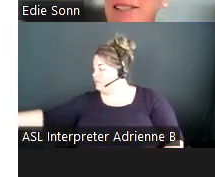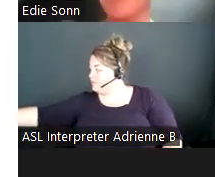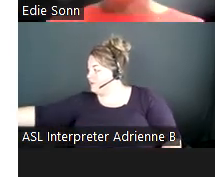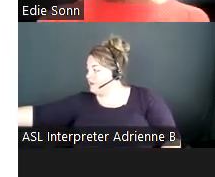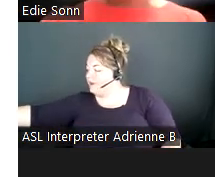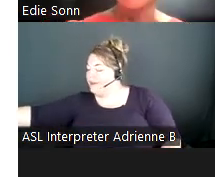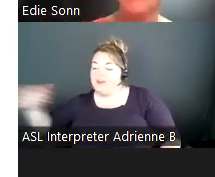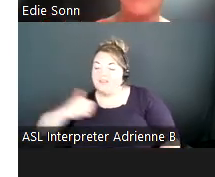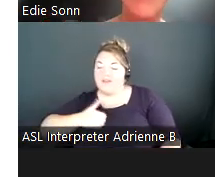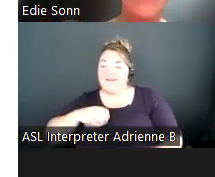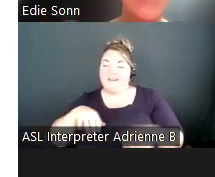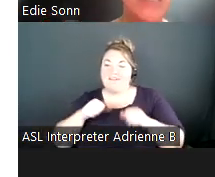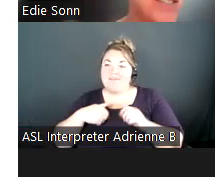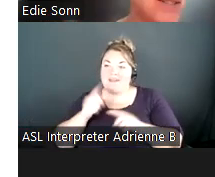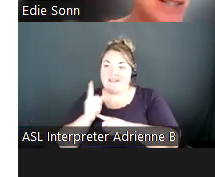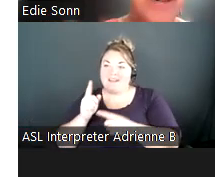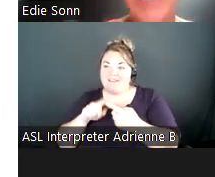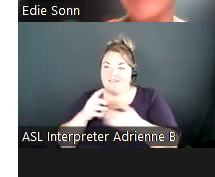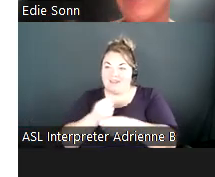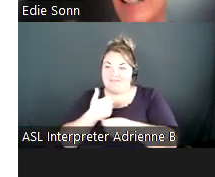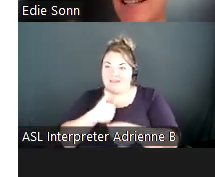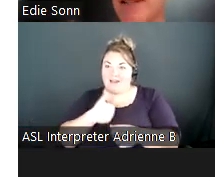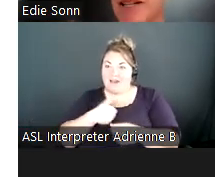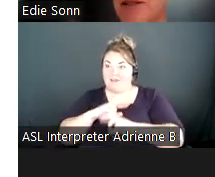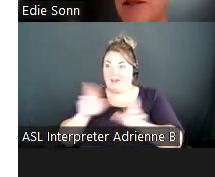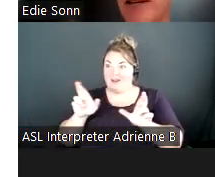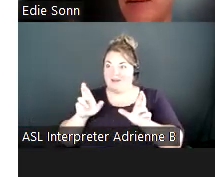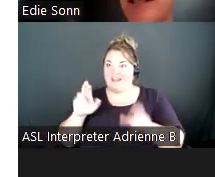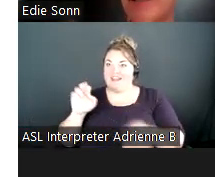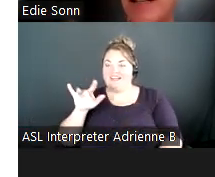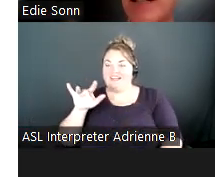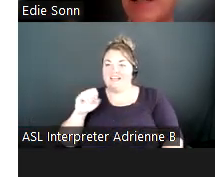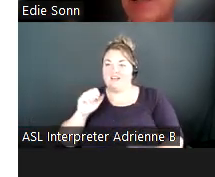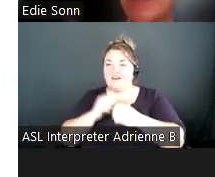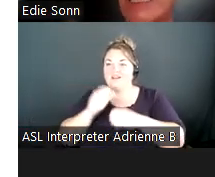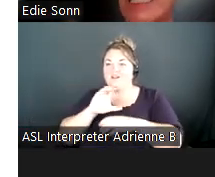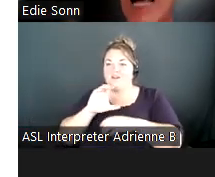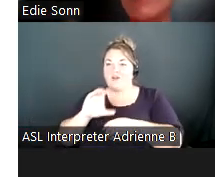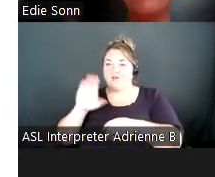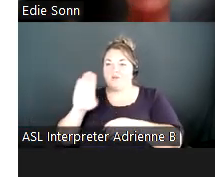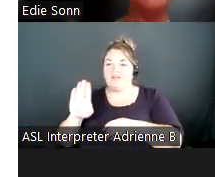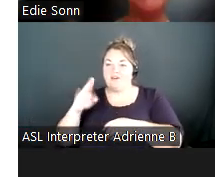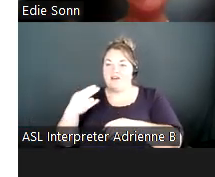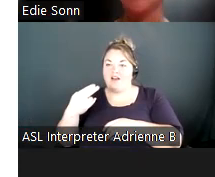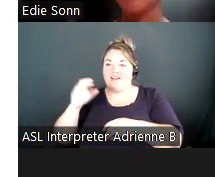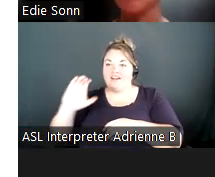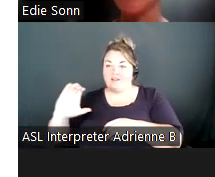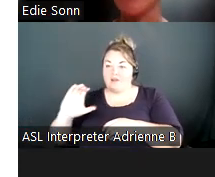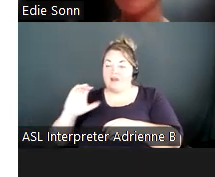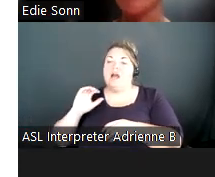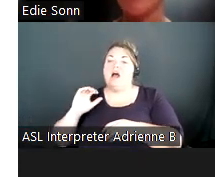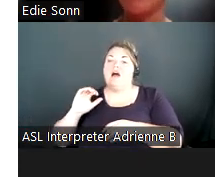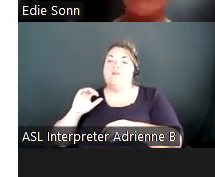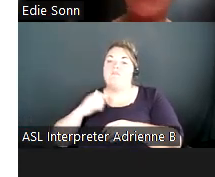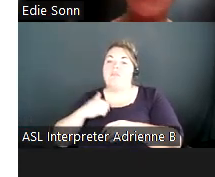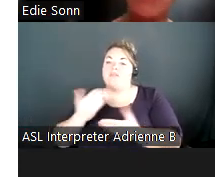Sorry, it took me a second to get myself squared away here. Edie Sun with the Colorado Behavioral Healthcare Council. And I've raised this question